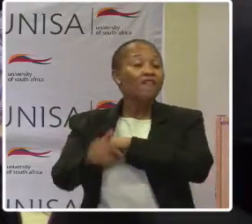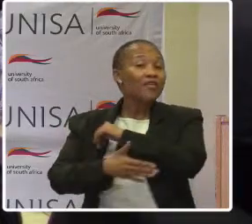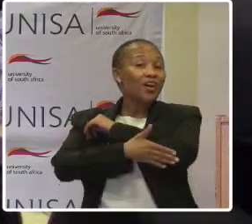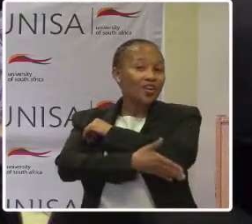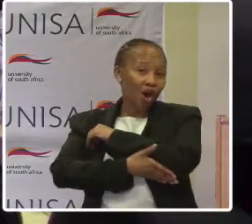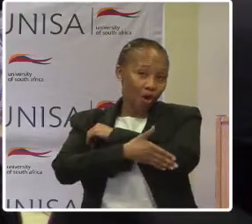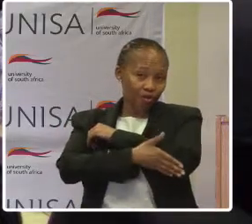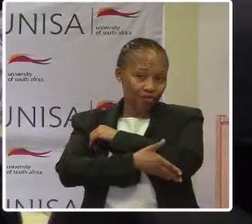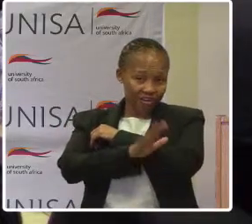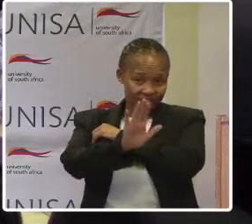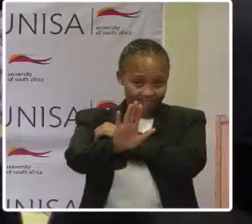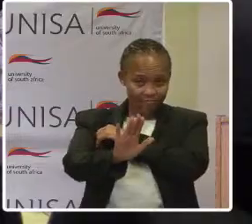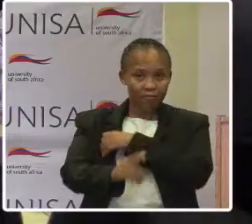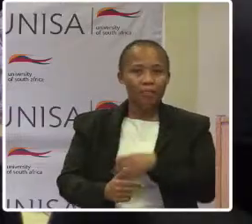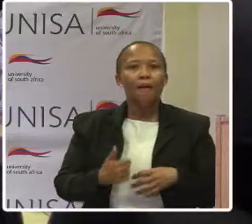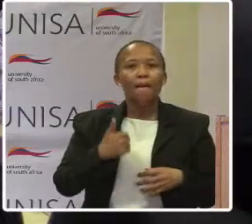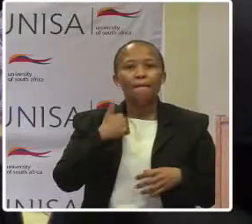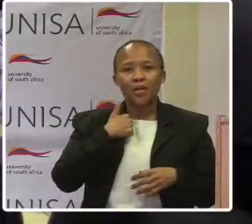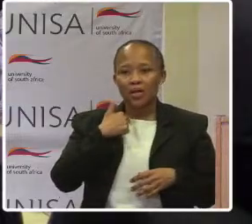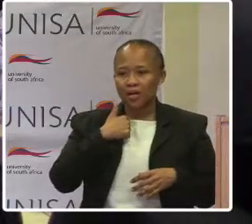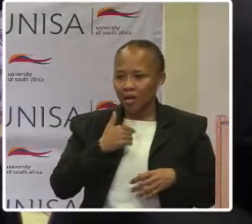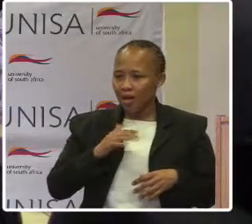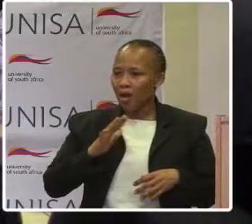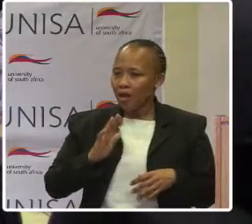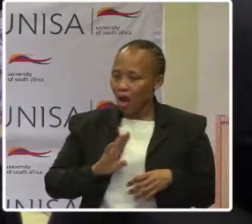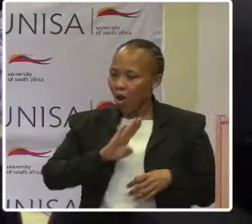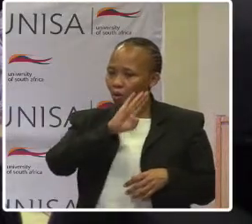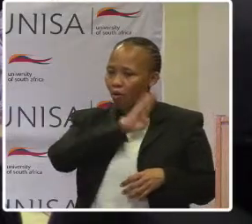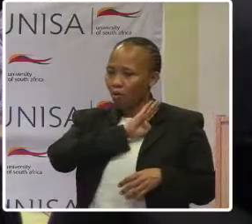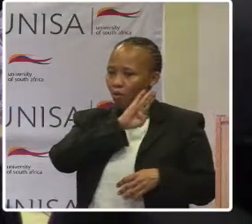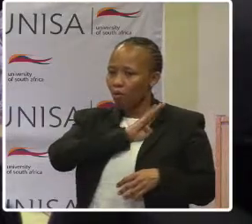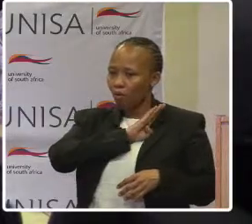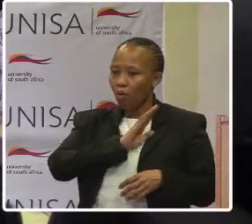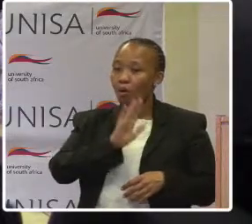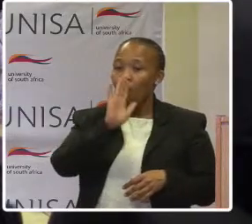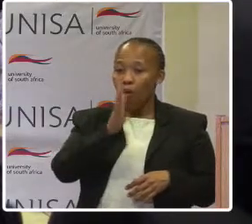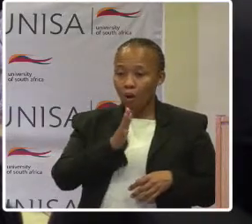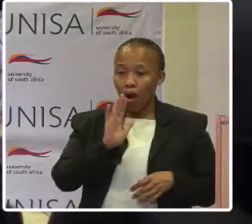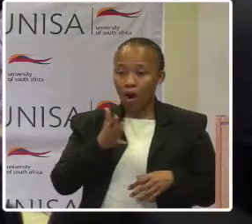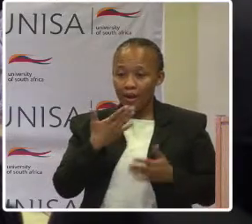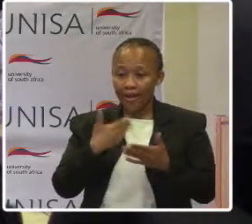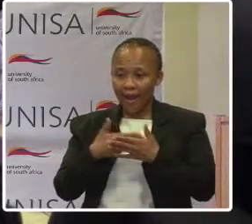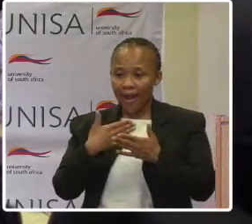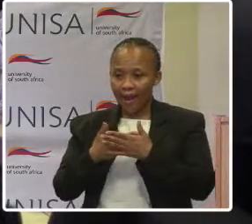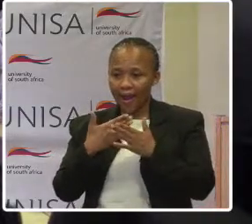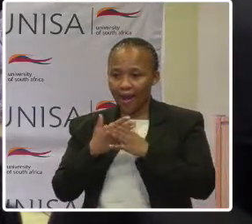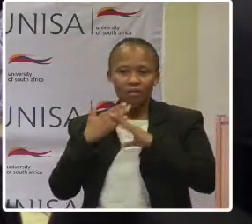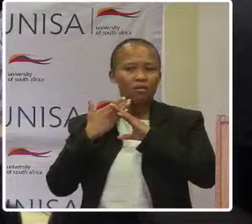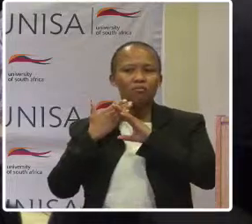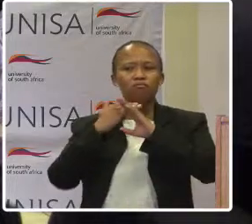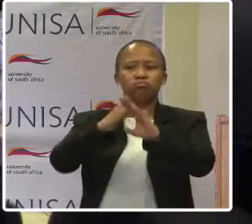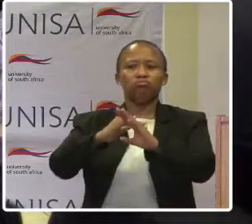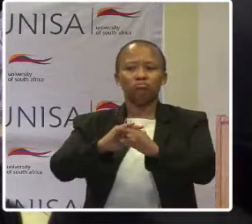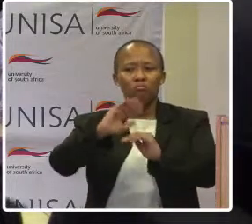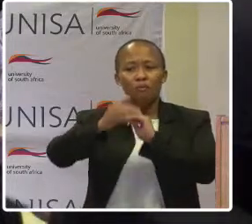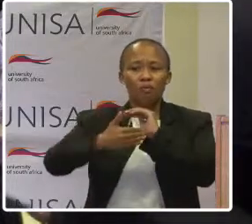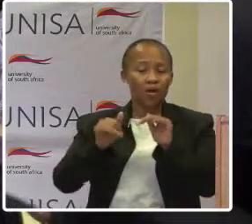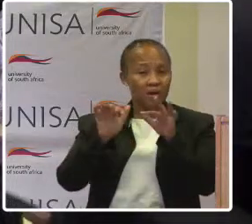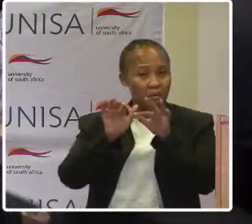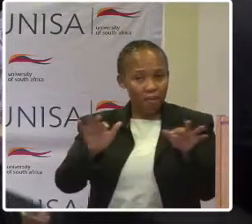is our military capable of defending the civilian of South Africa?